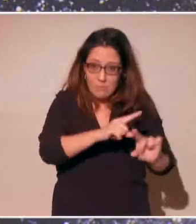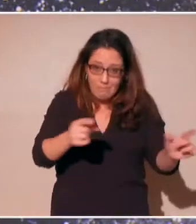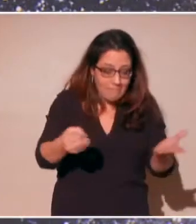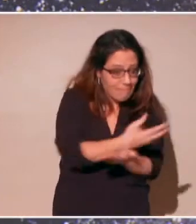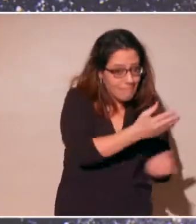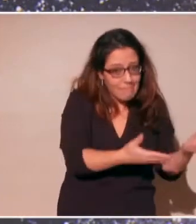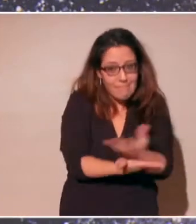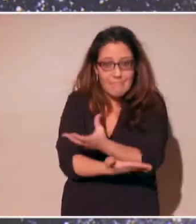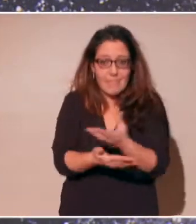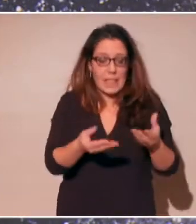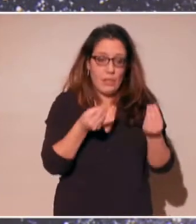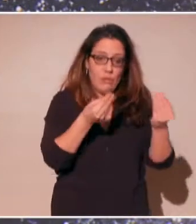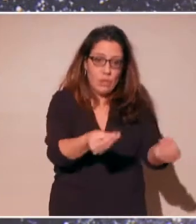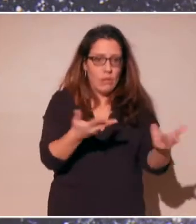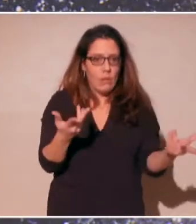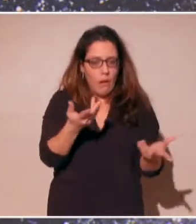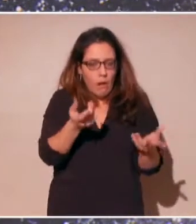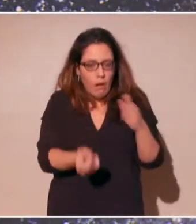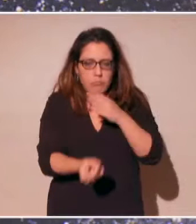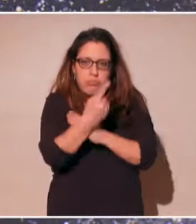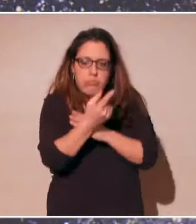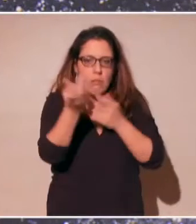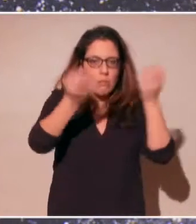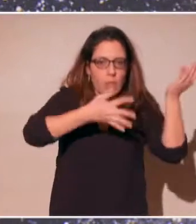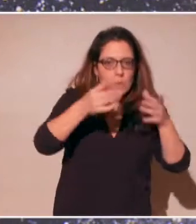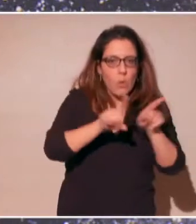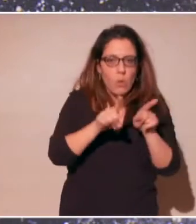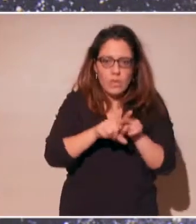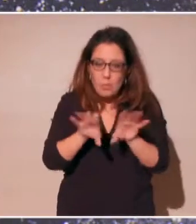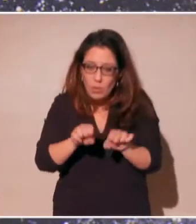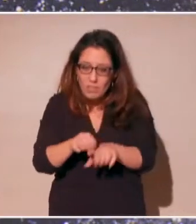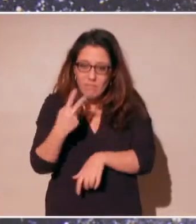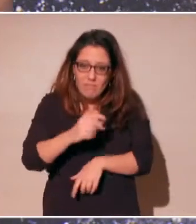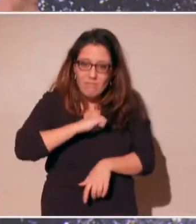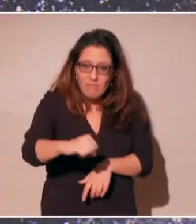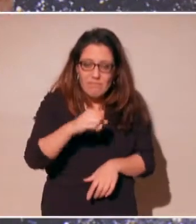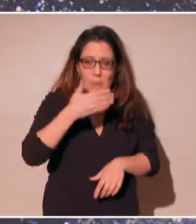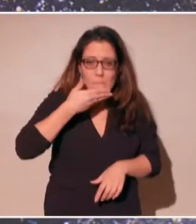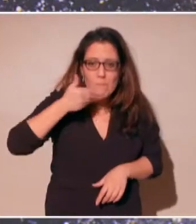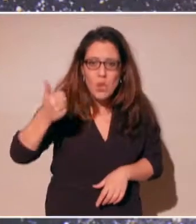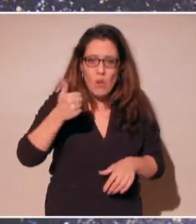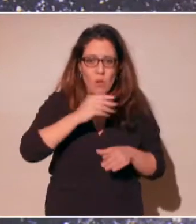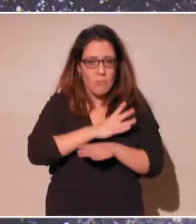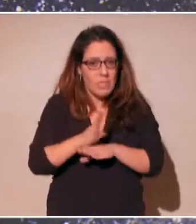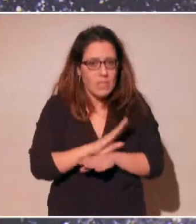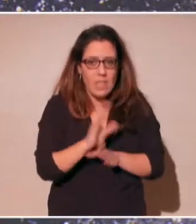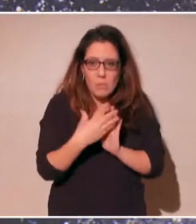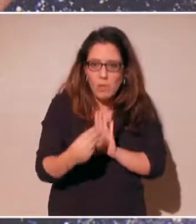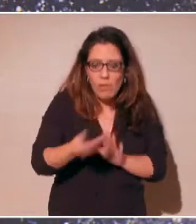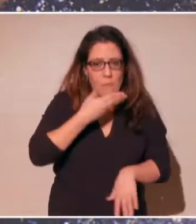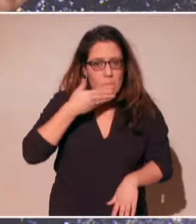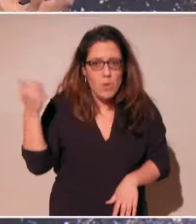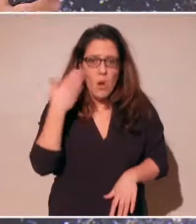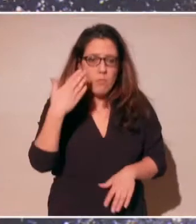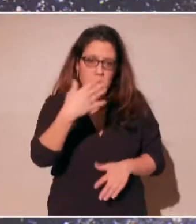up to their counterparts and in fact, by doing so, their business models,